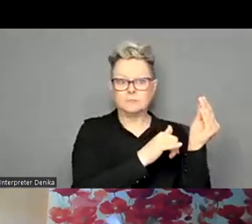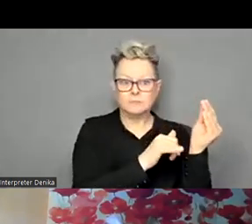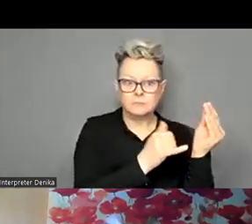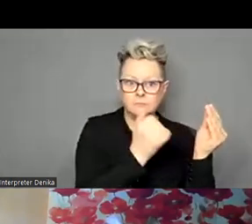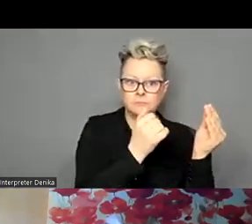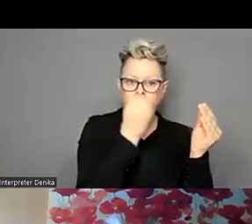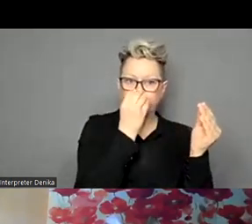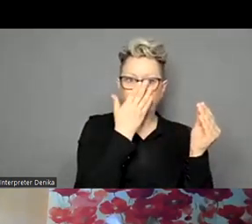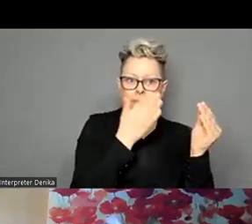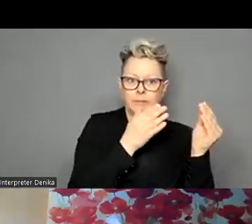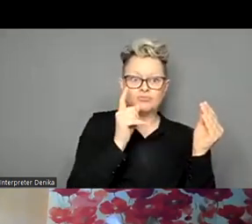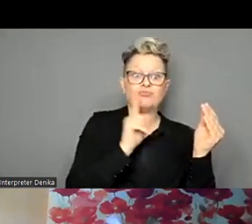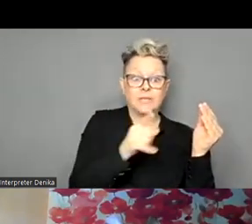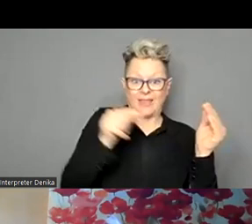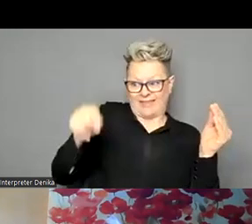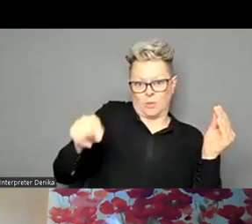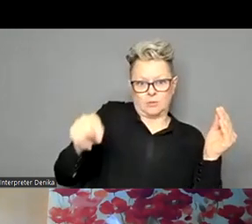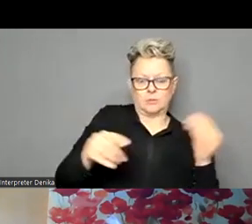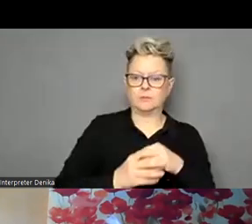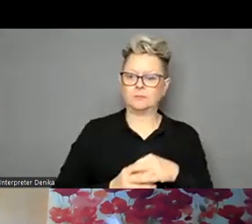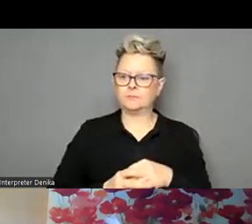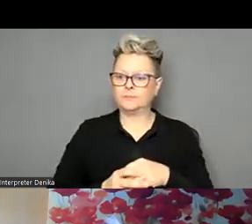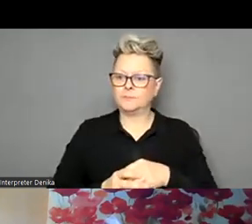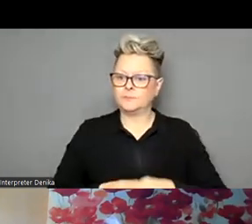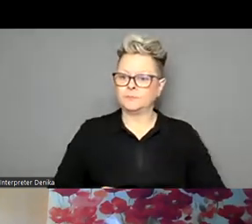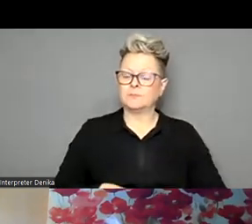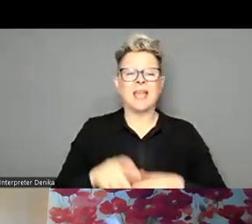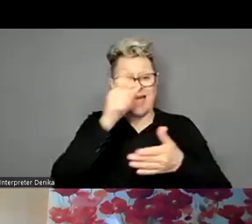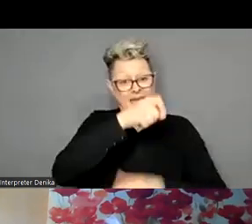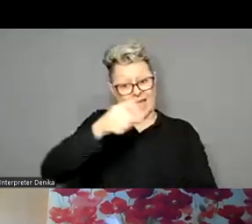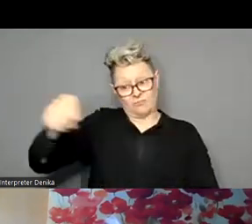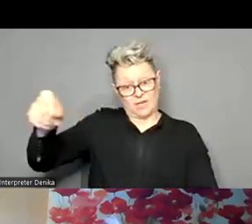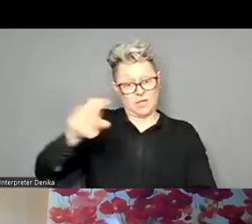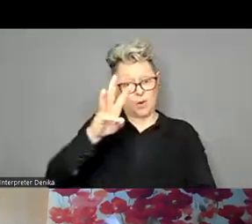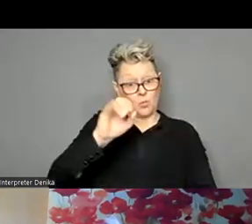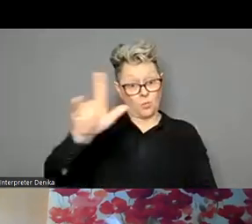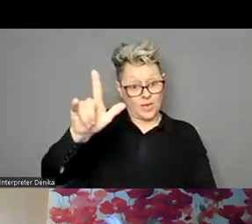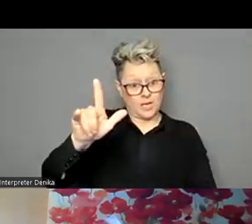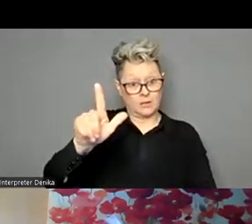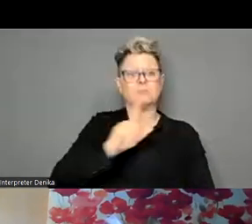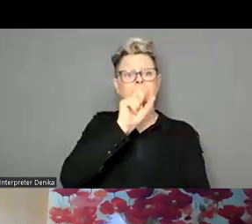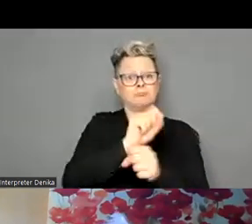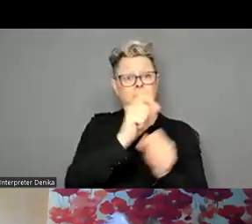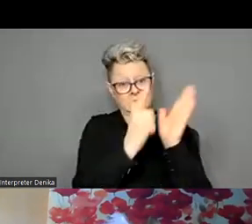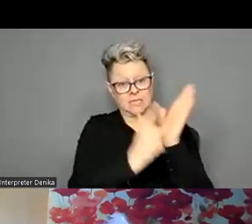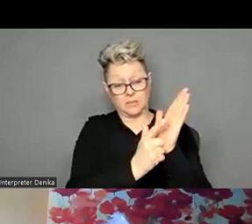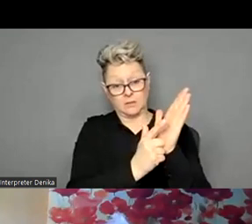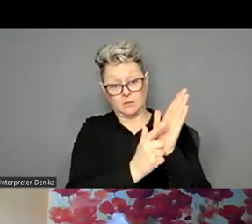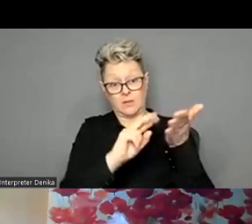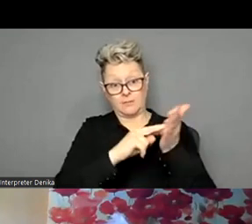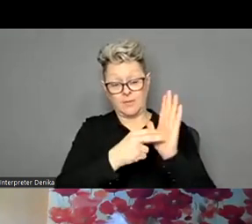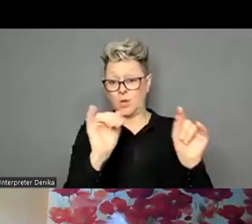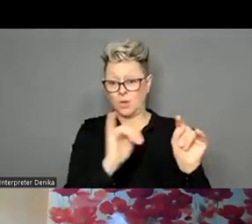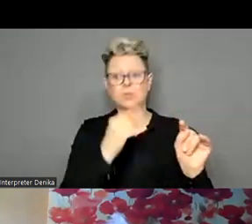Okay. And I think you've answered this one. Is a handwritten will a legal and binding document, and does it require a witness? That was early